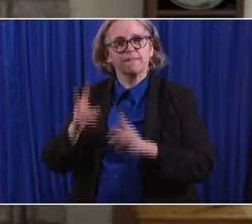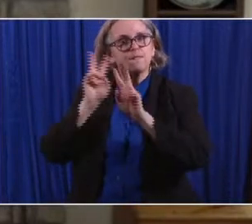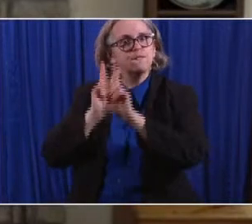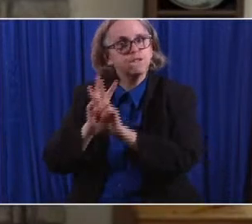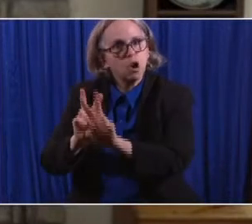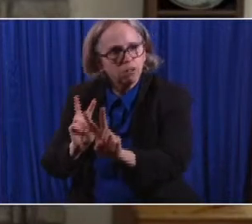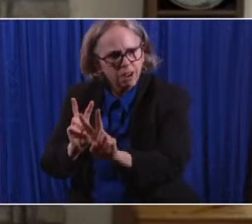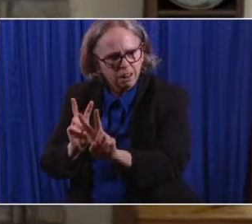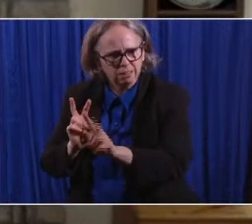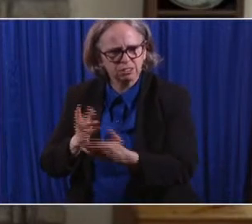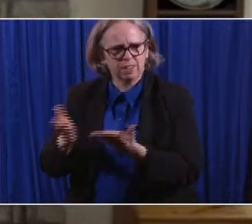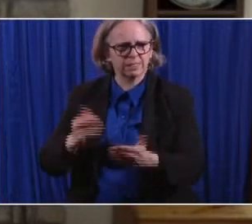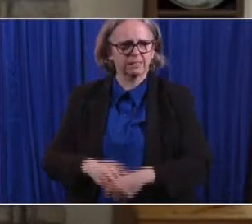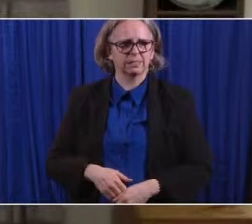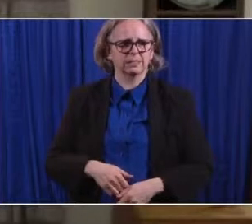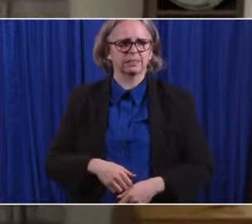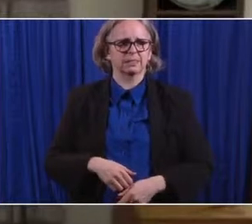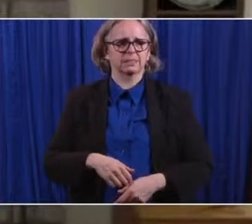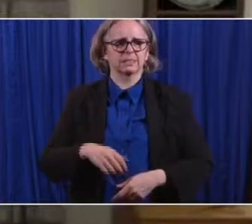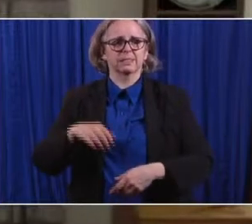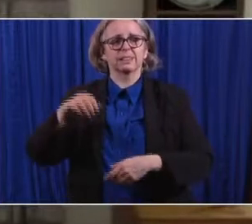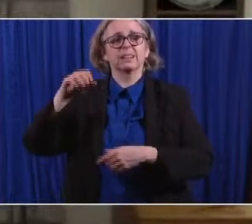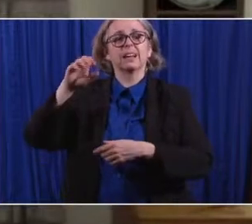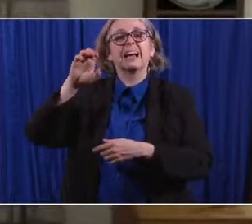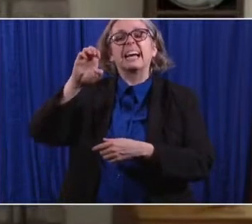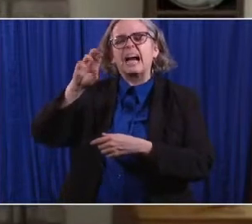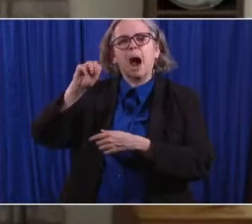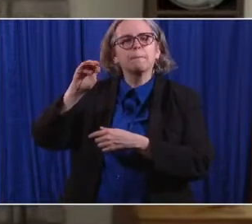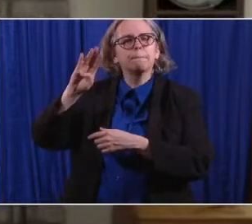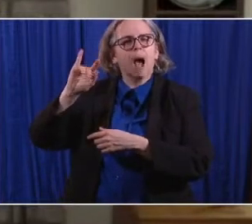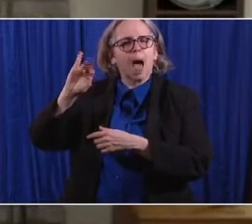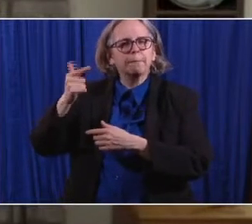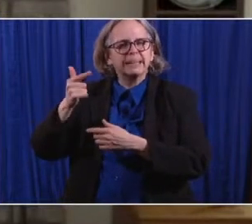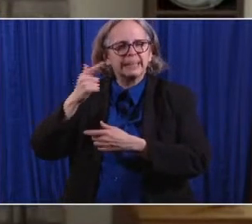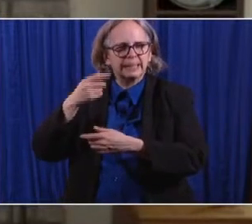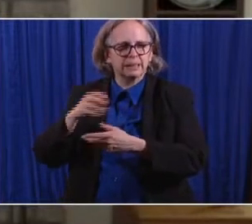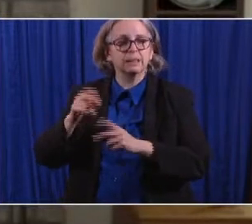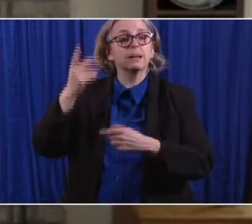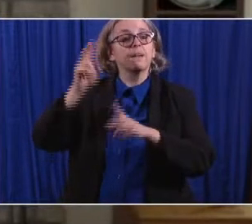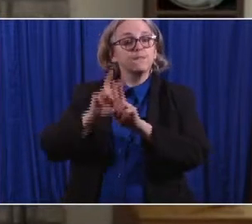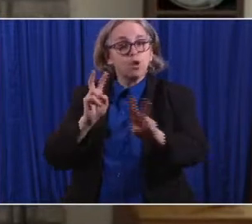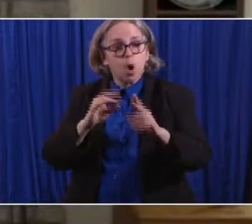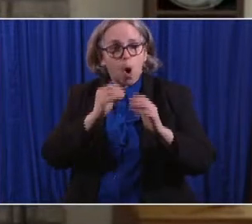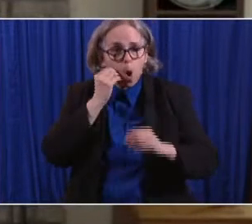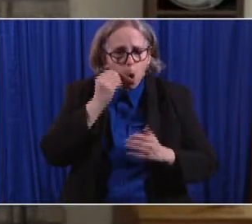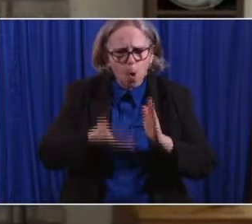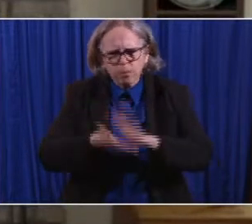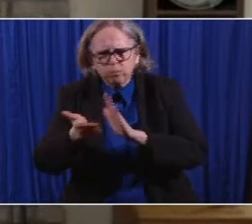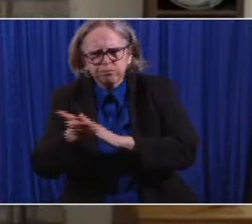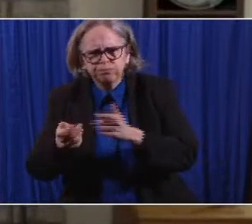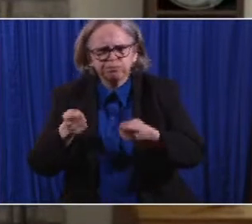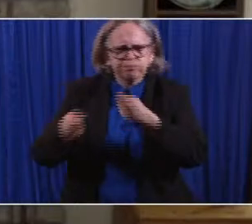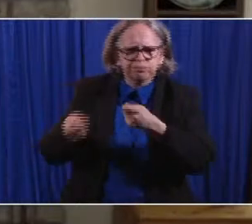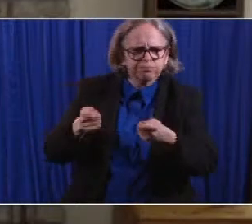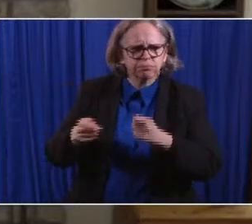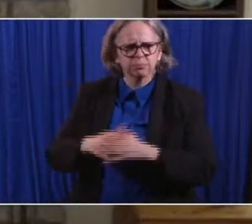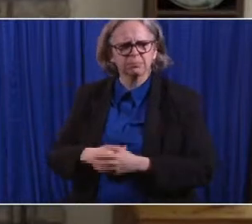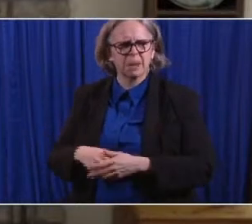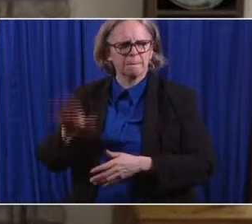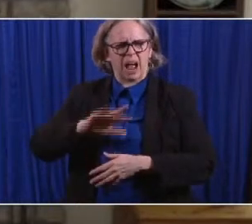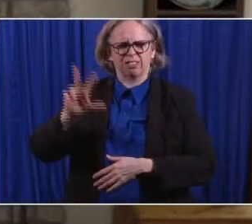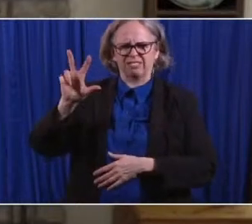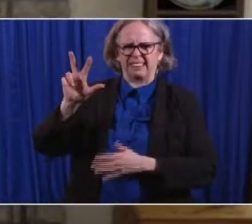funeral home directors, crematory operators, and apprentices. We estimate that this to be about